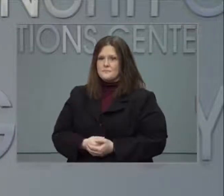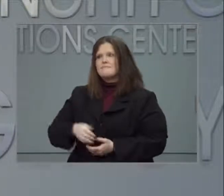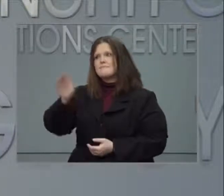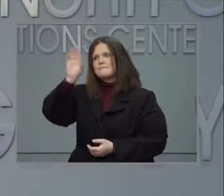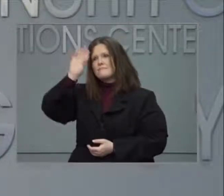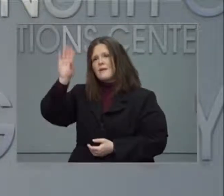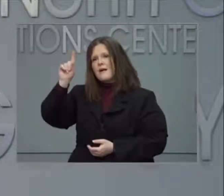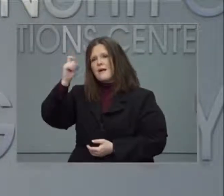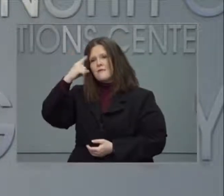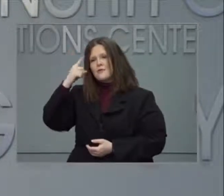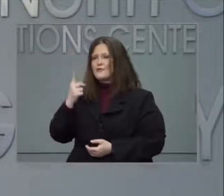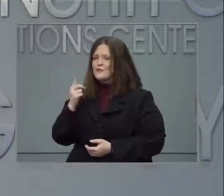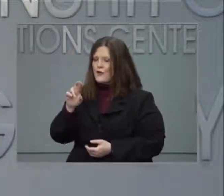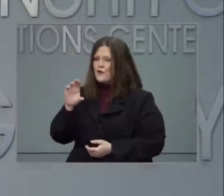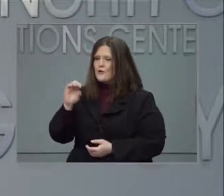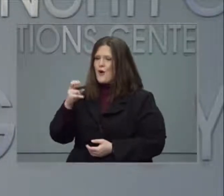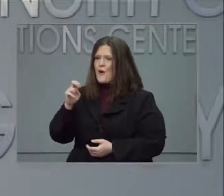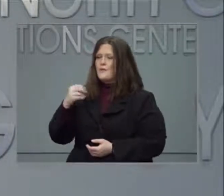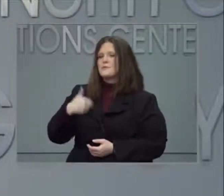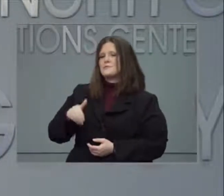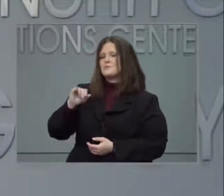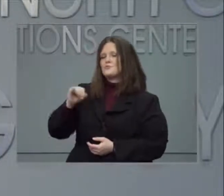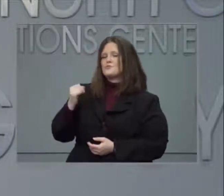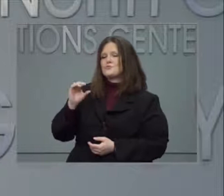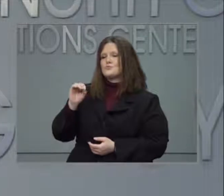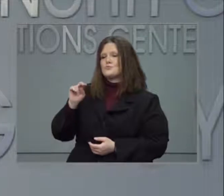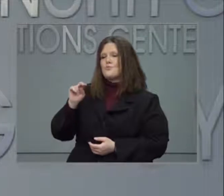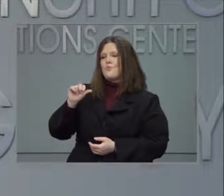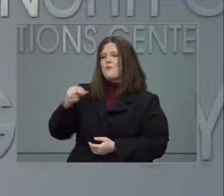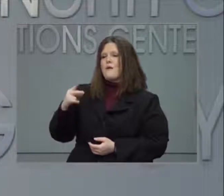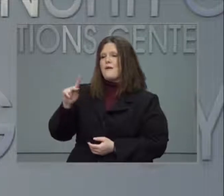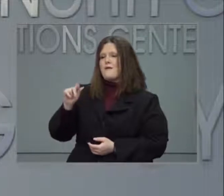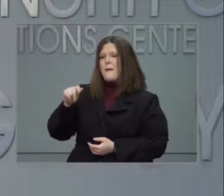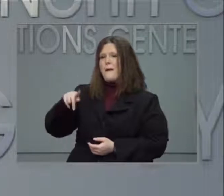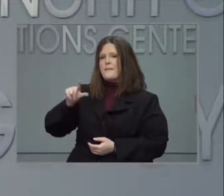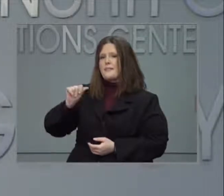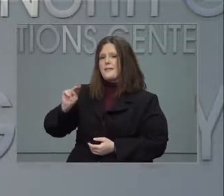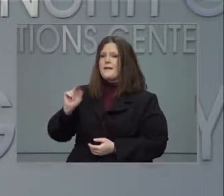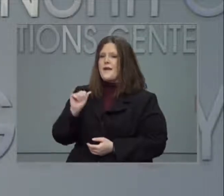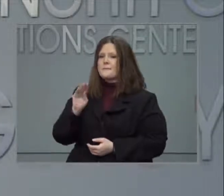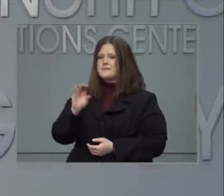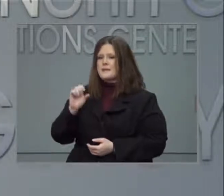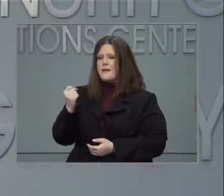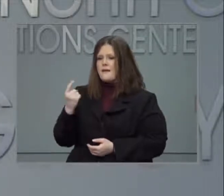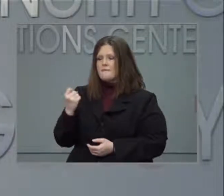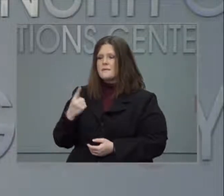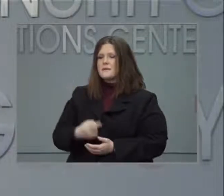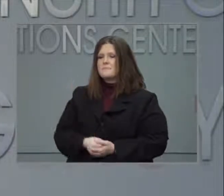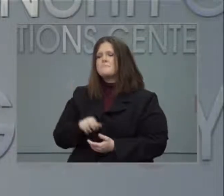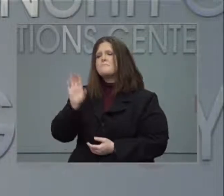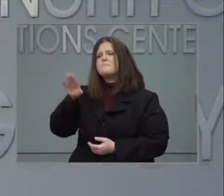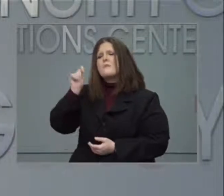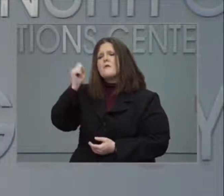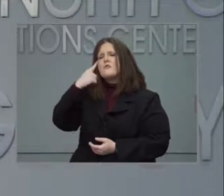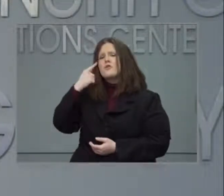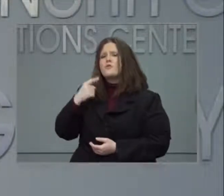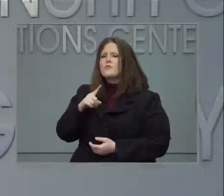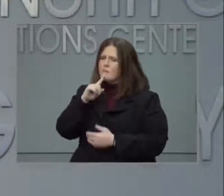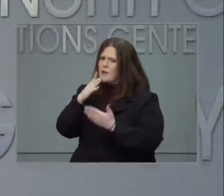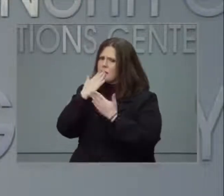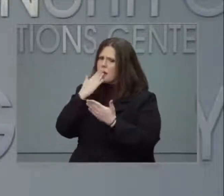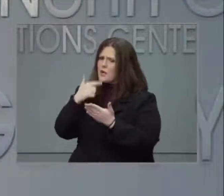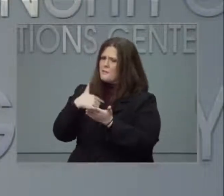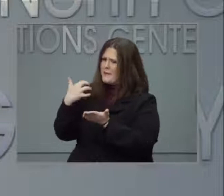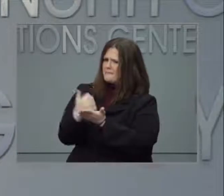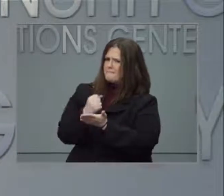Governor, Dr. Cohen, good afternoon. This is Jonah Kaplan from ABC 11. Governor, I appreciate the opportunity to ask this